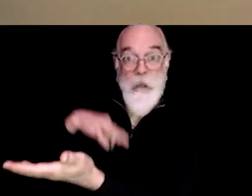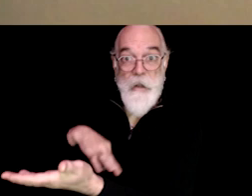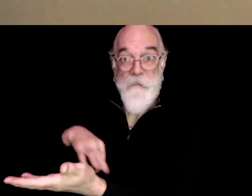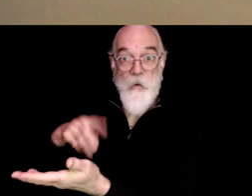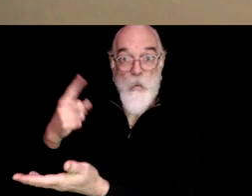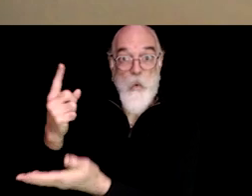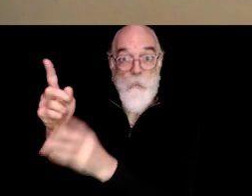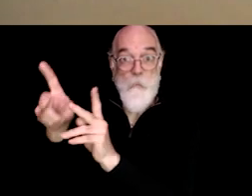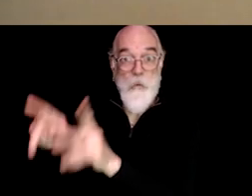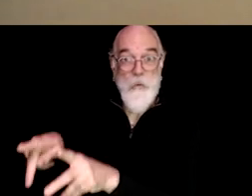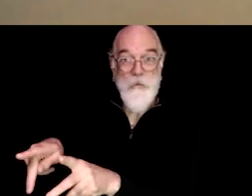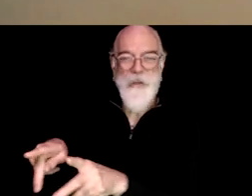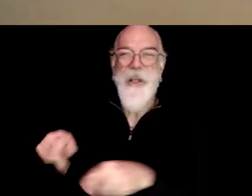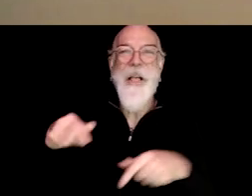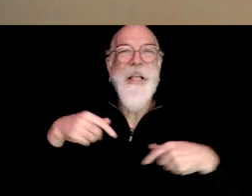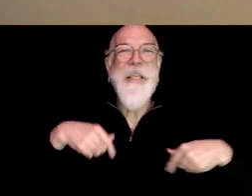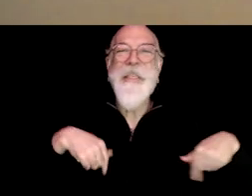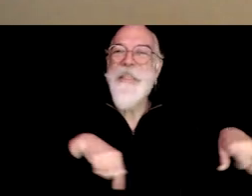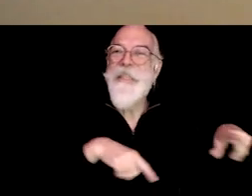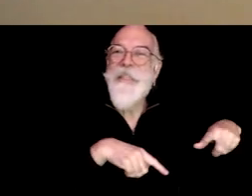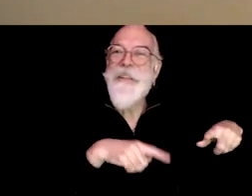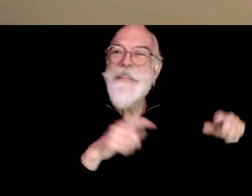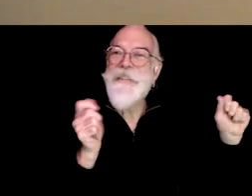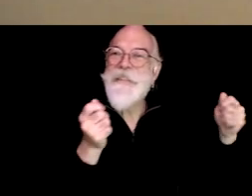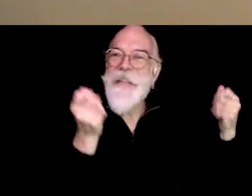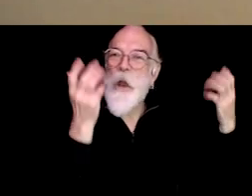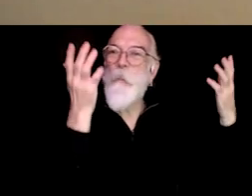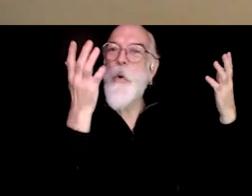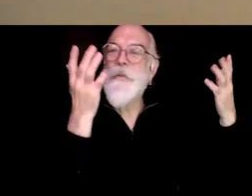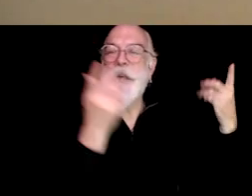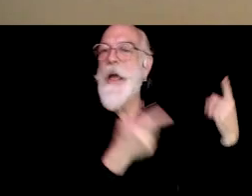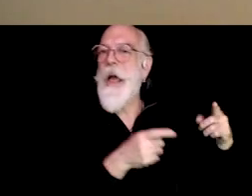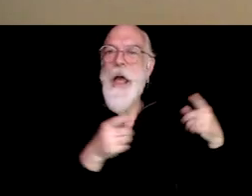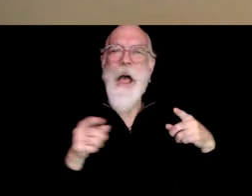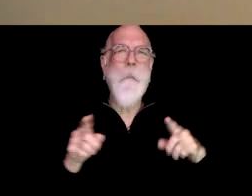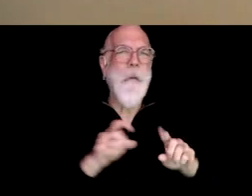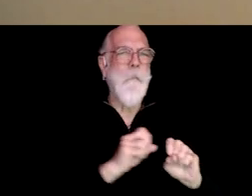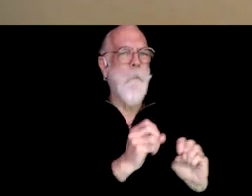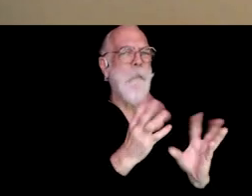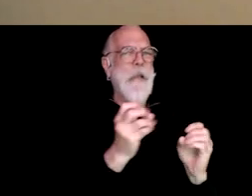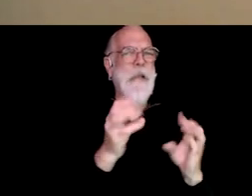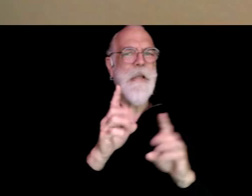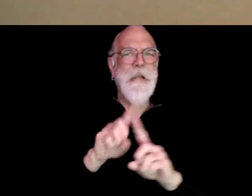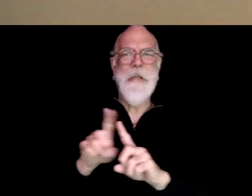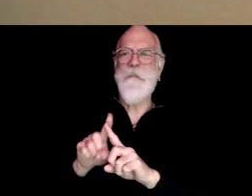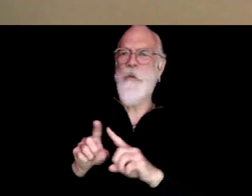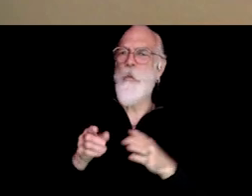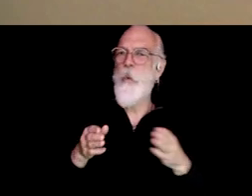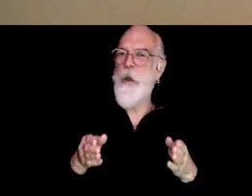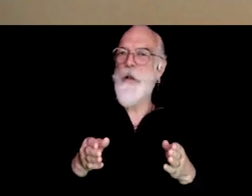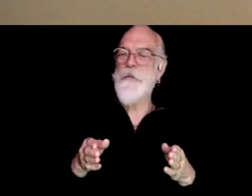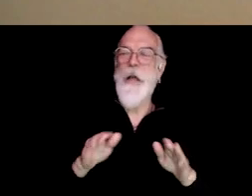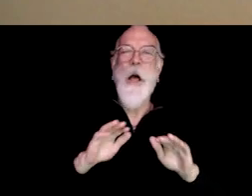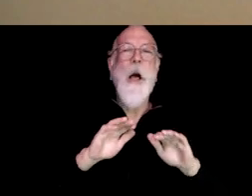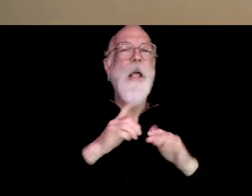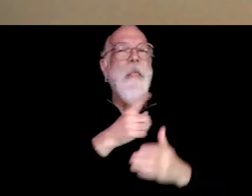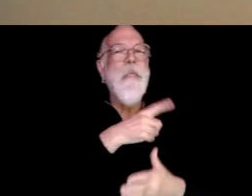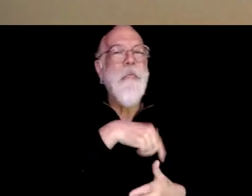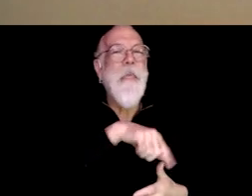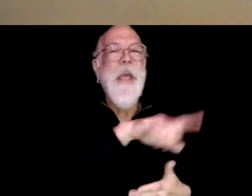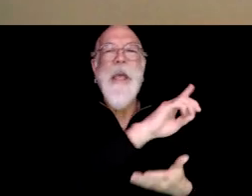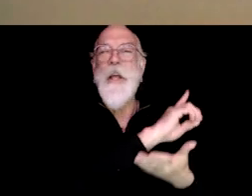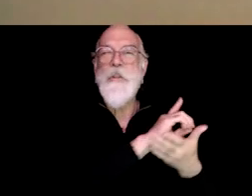These ceremonies are created in many ways, yet most are designed to bring a person